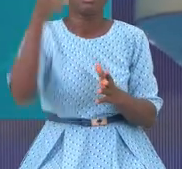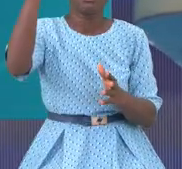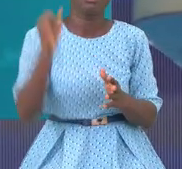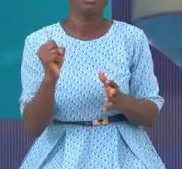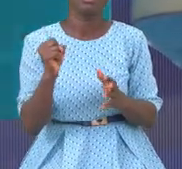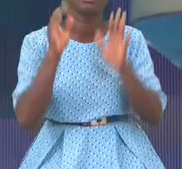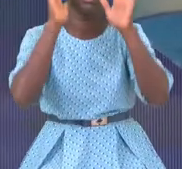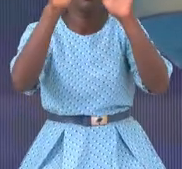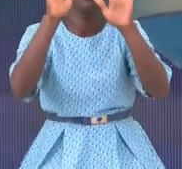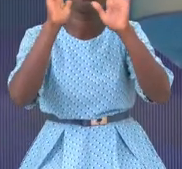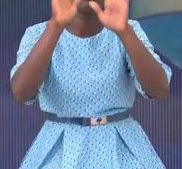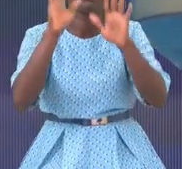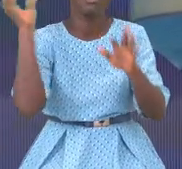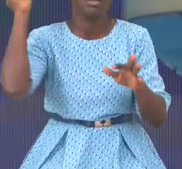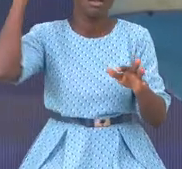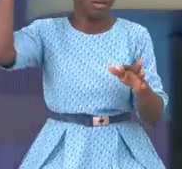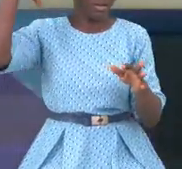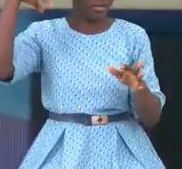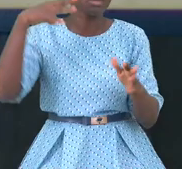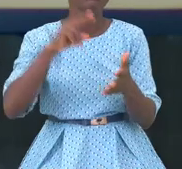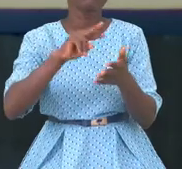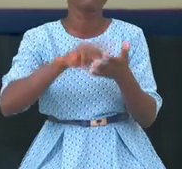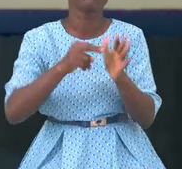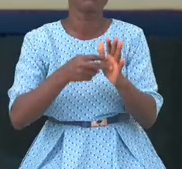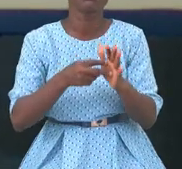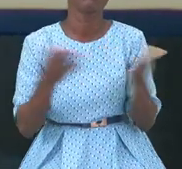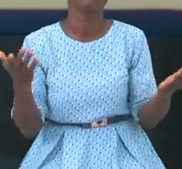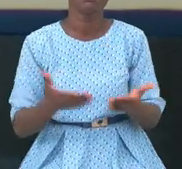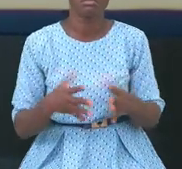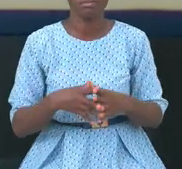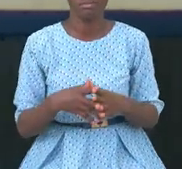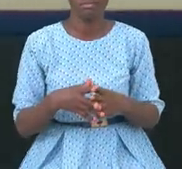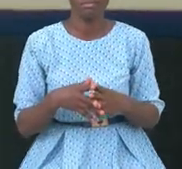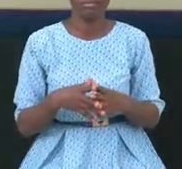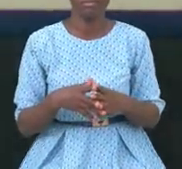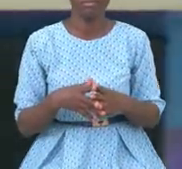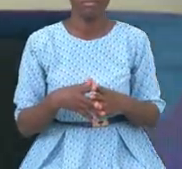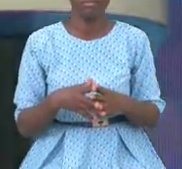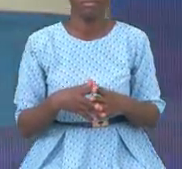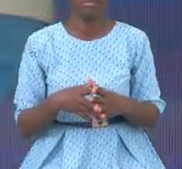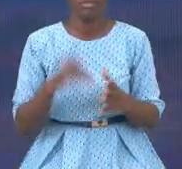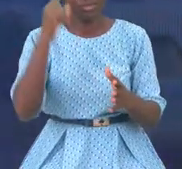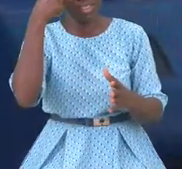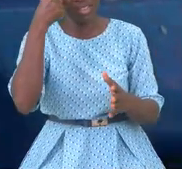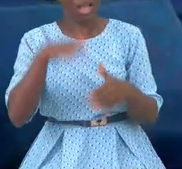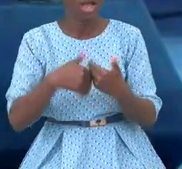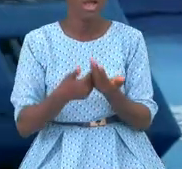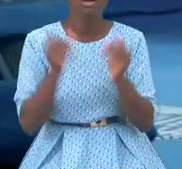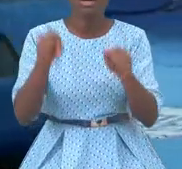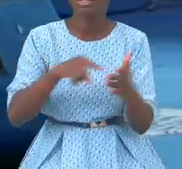can this happen? You say, I am amazed. I am surprised.